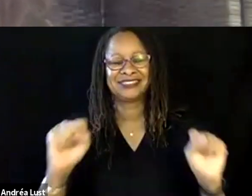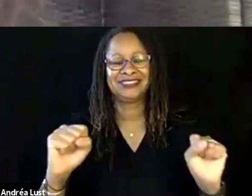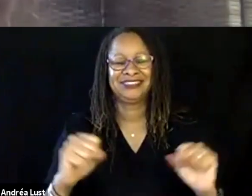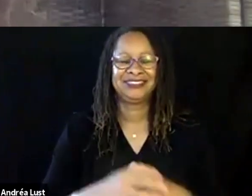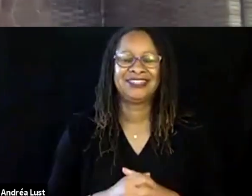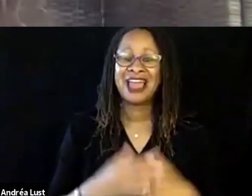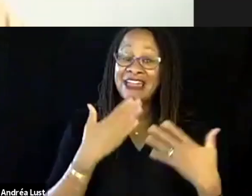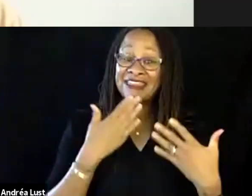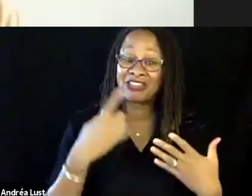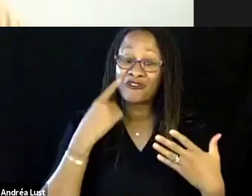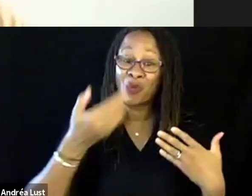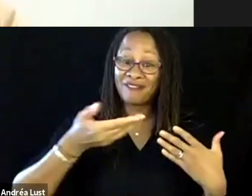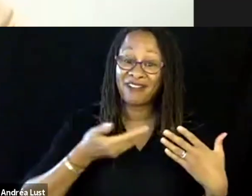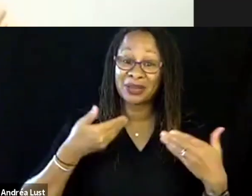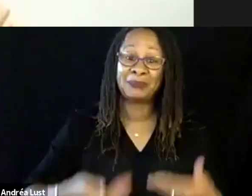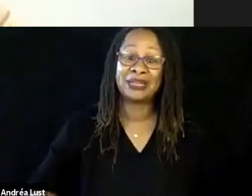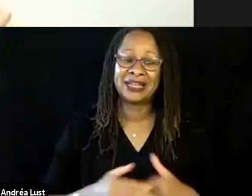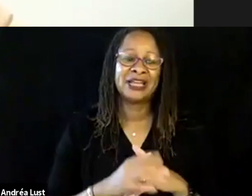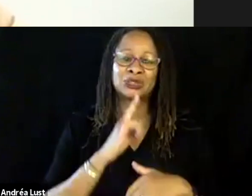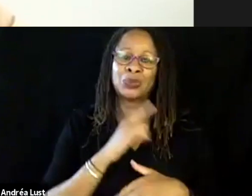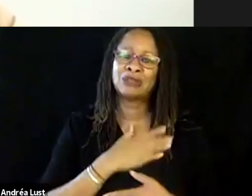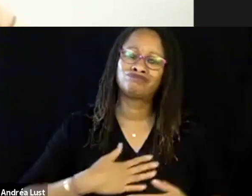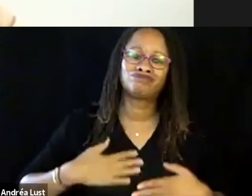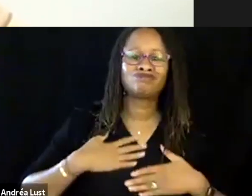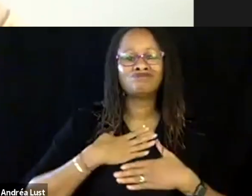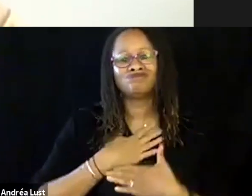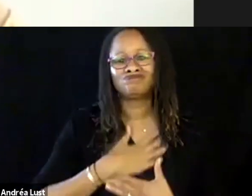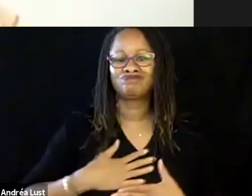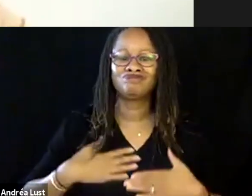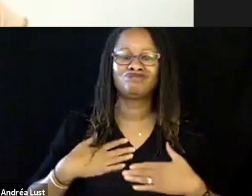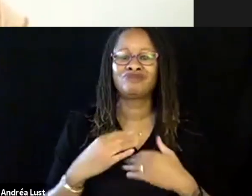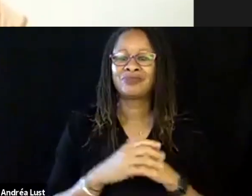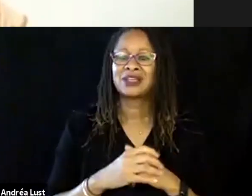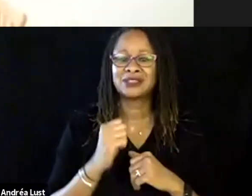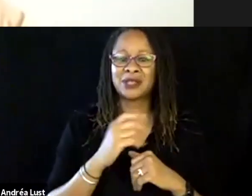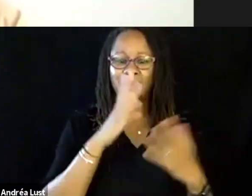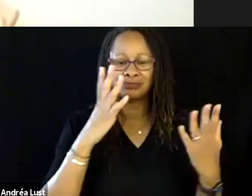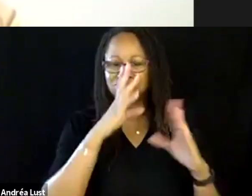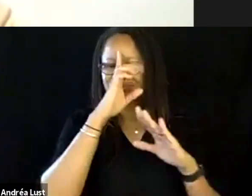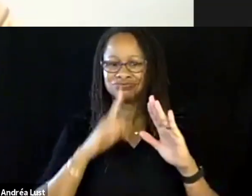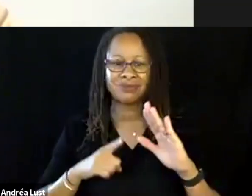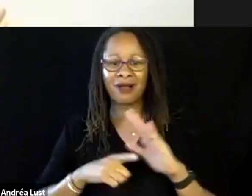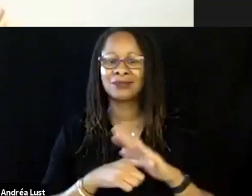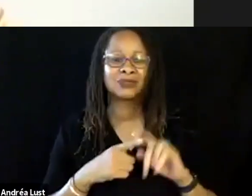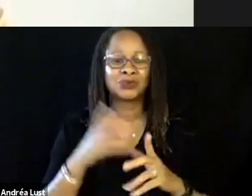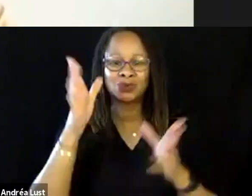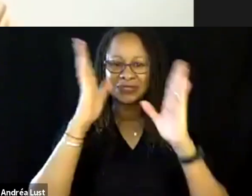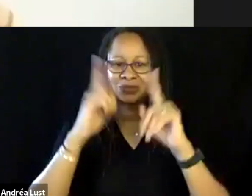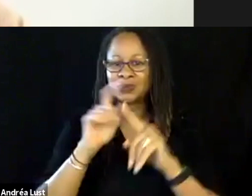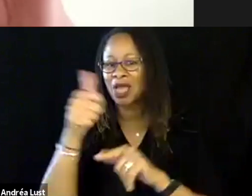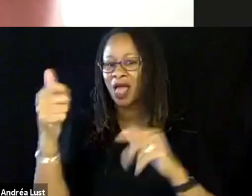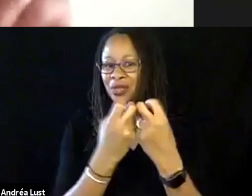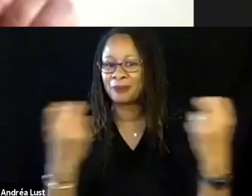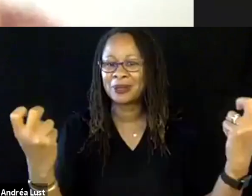Thank you for having me, and it's been such a joy, and it's been so humbling to listen to the other panelists.